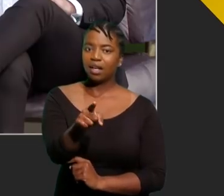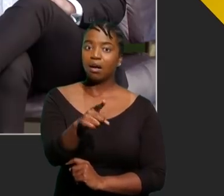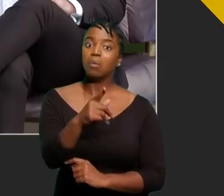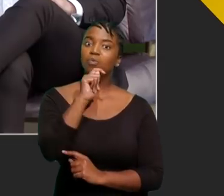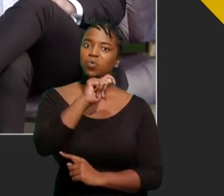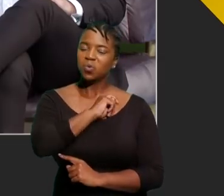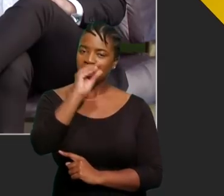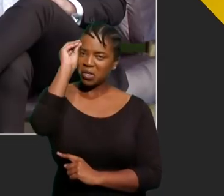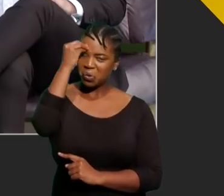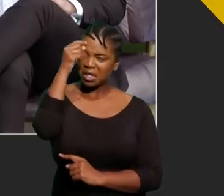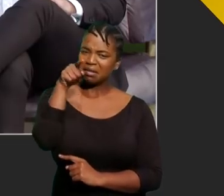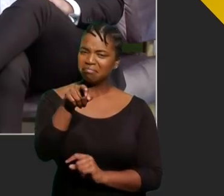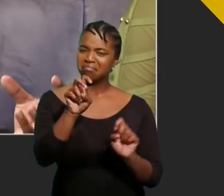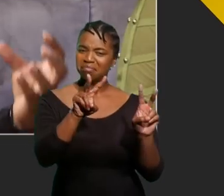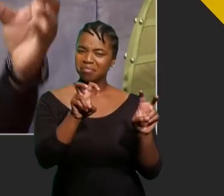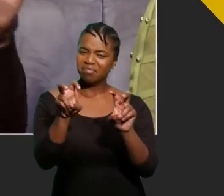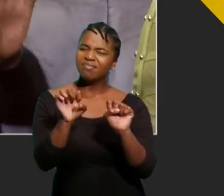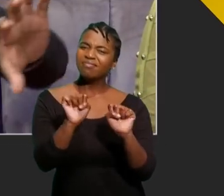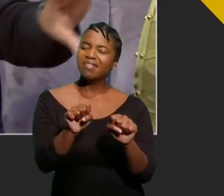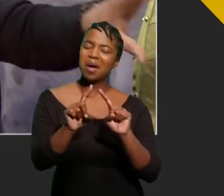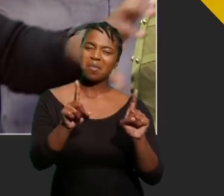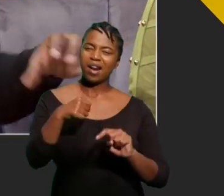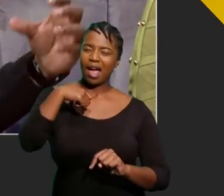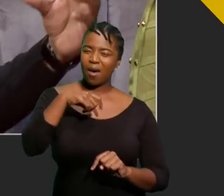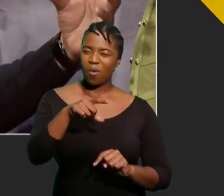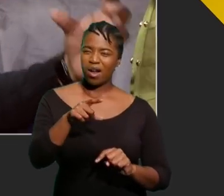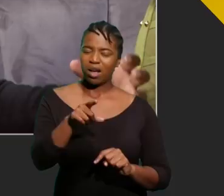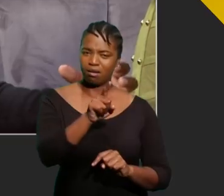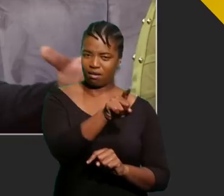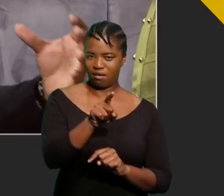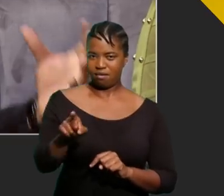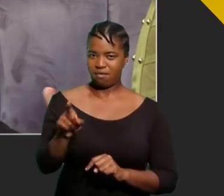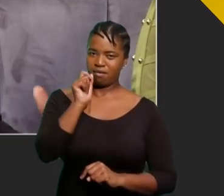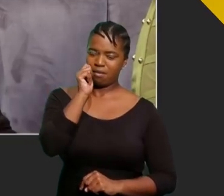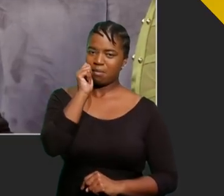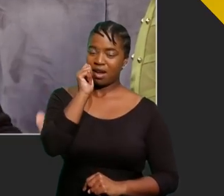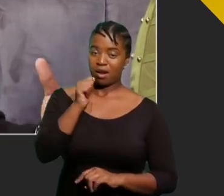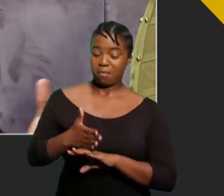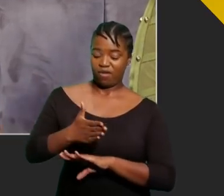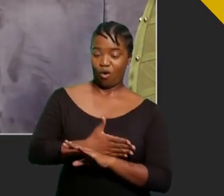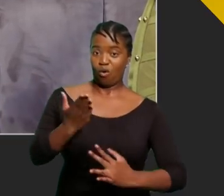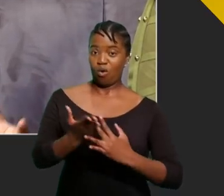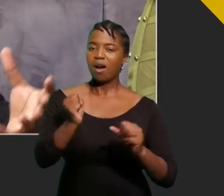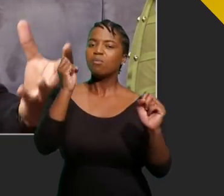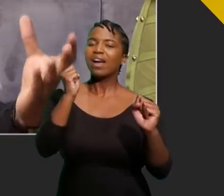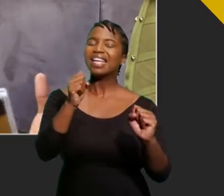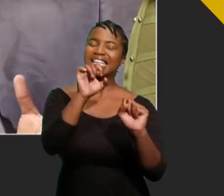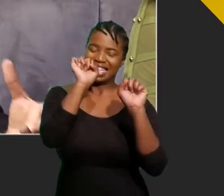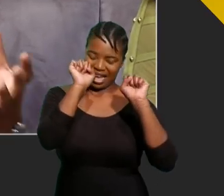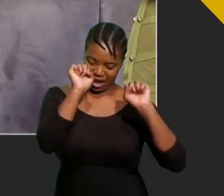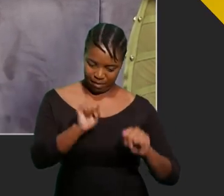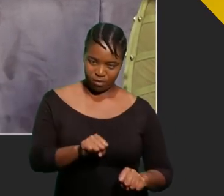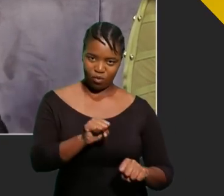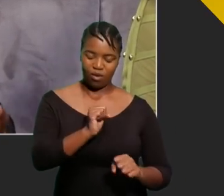very interested in this topic. Again, I am Khaza, but I want to take it back, gentlemen, to Inkulumoye to where we're speaking about the accountability. It's in a fact